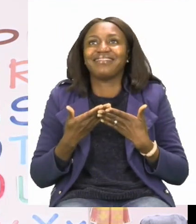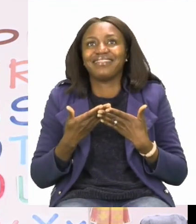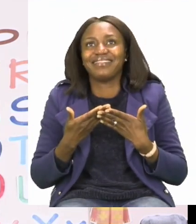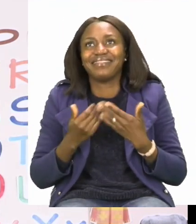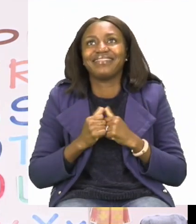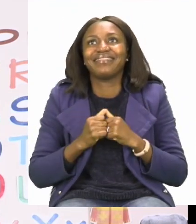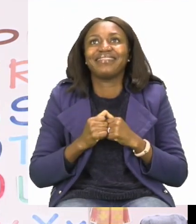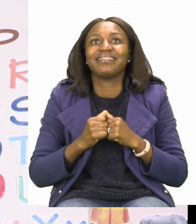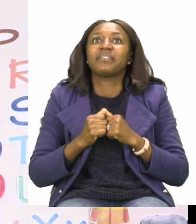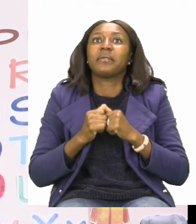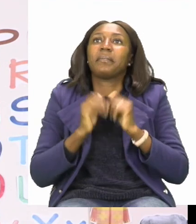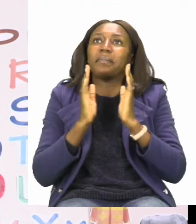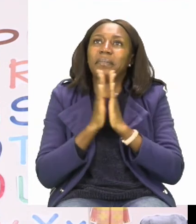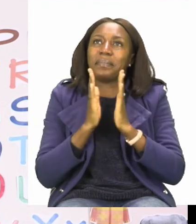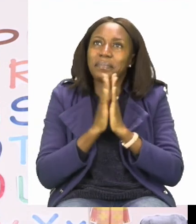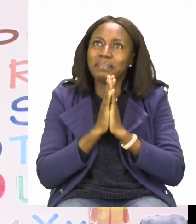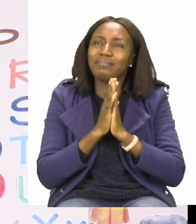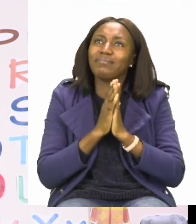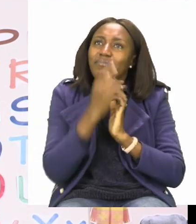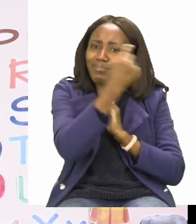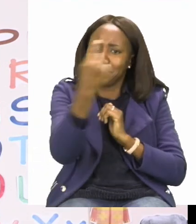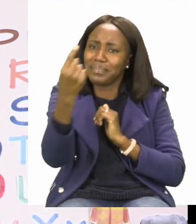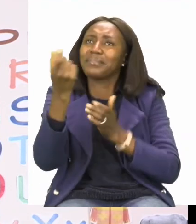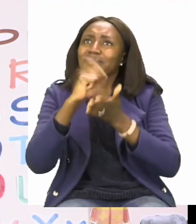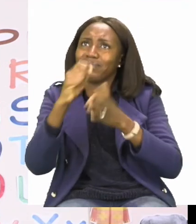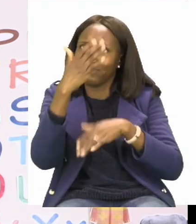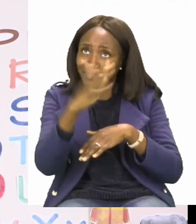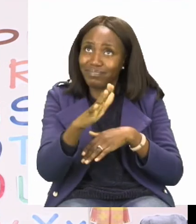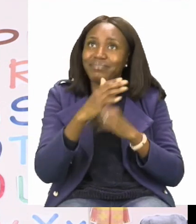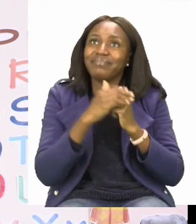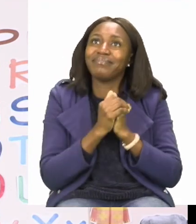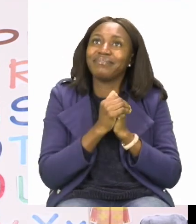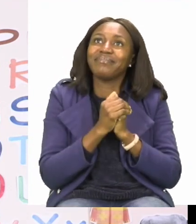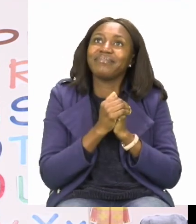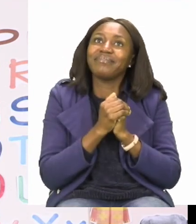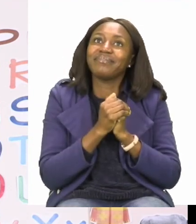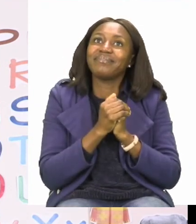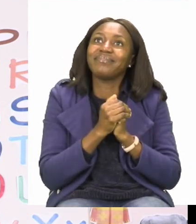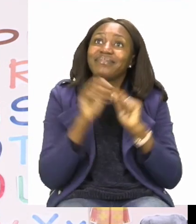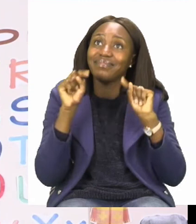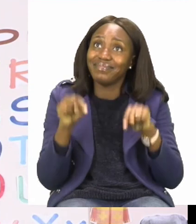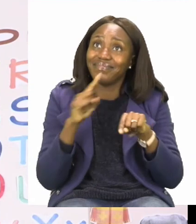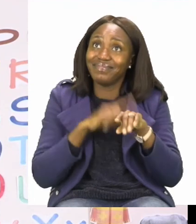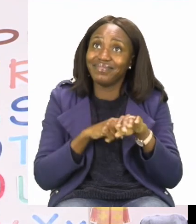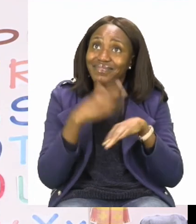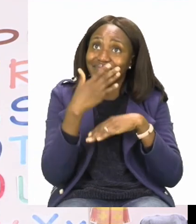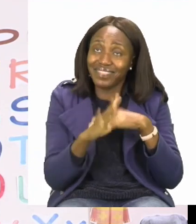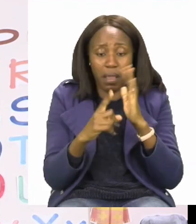that you finish your work by yourself. So now that we are done, it's time to